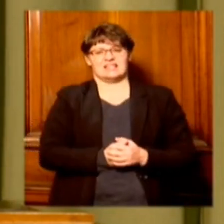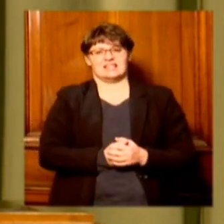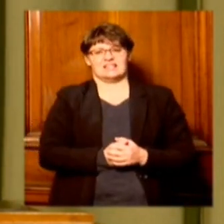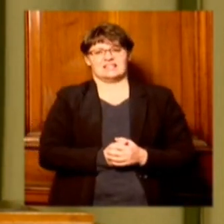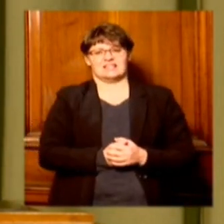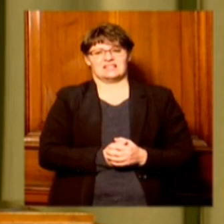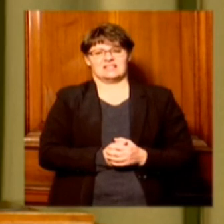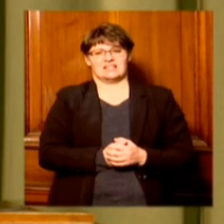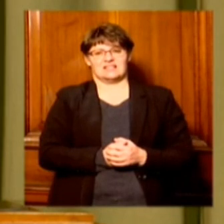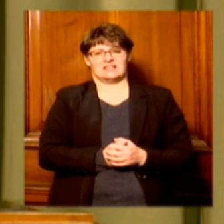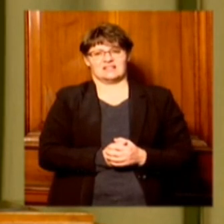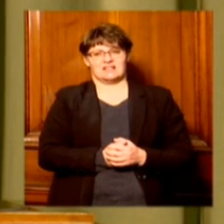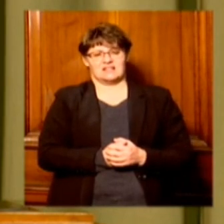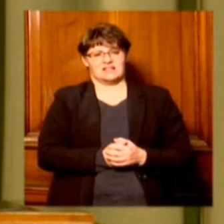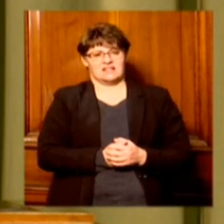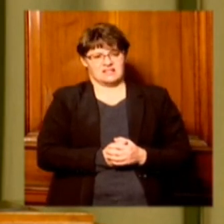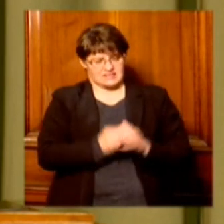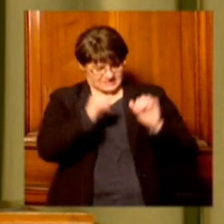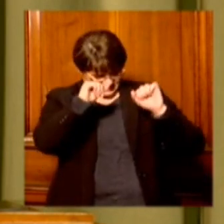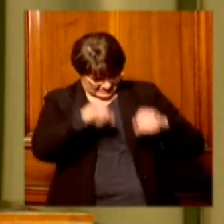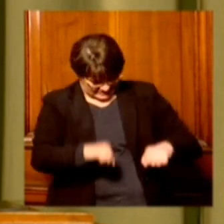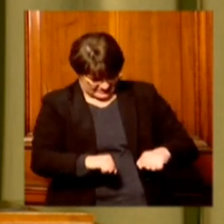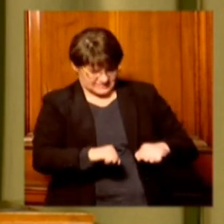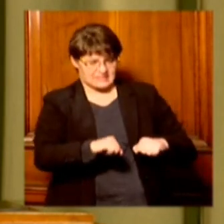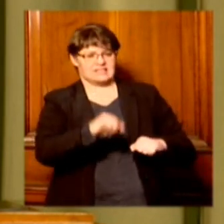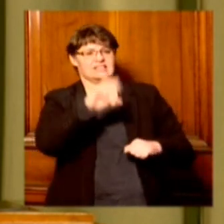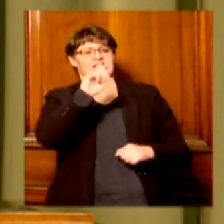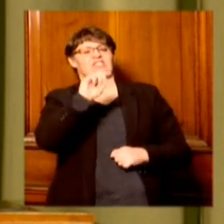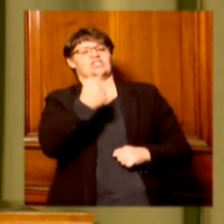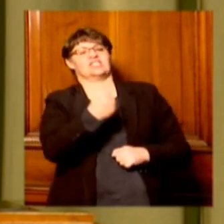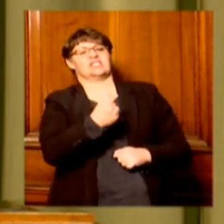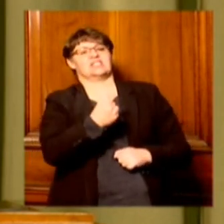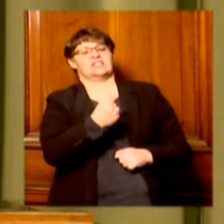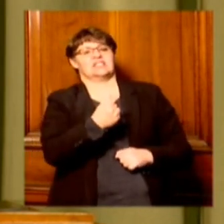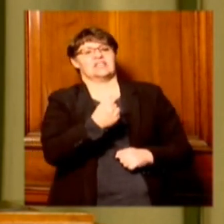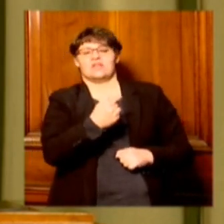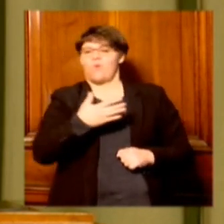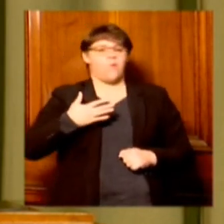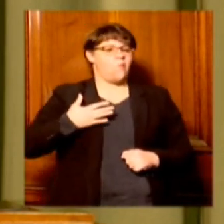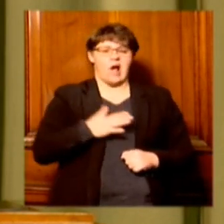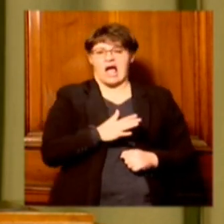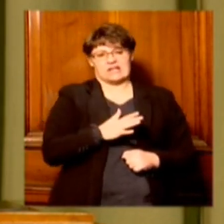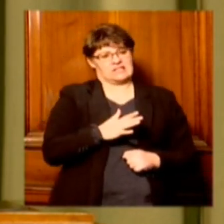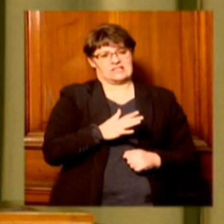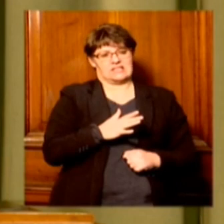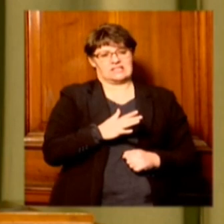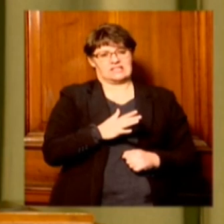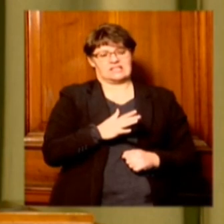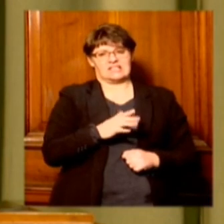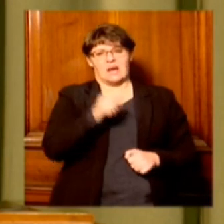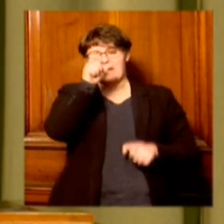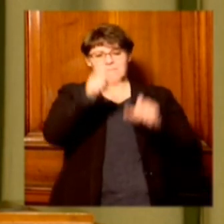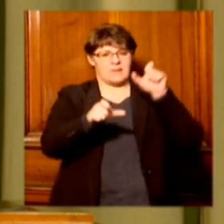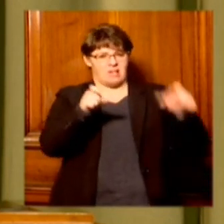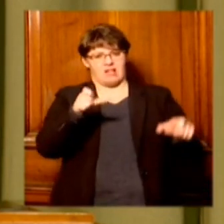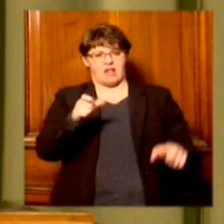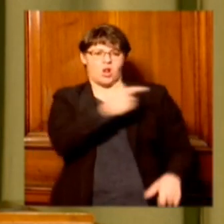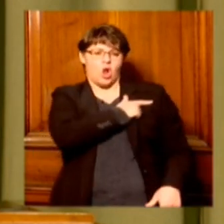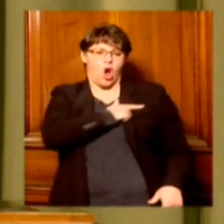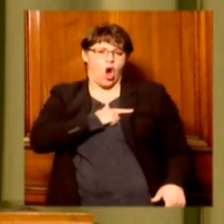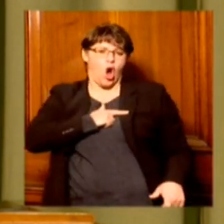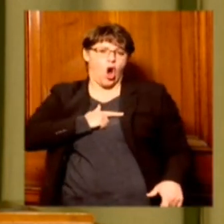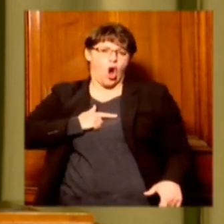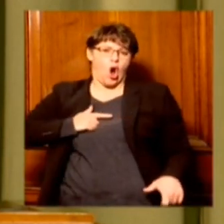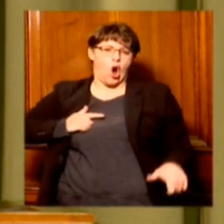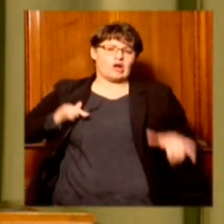Yes, you warned DG that we didn't want to keep our colleagues for long